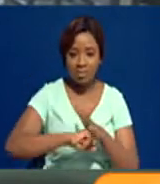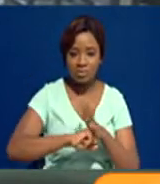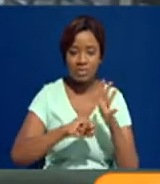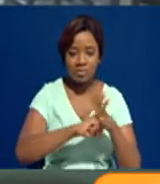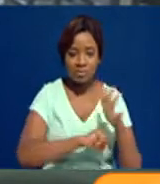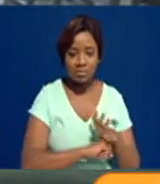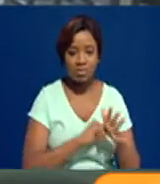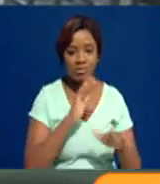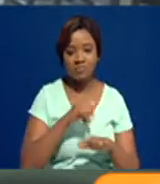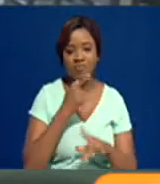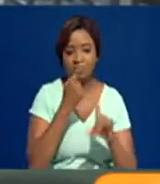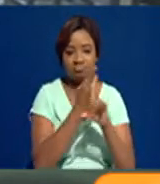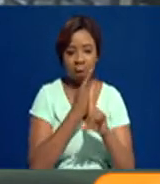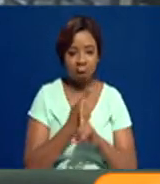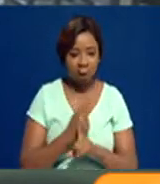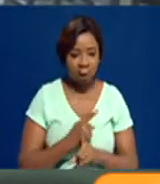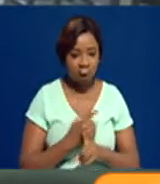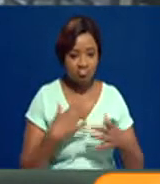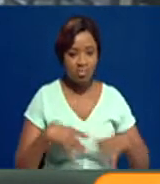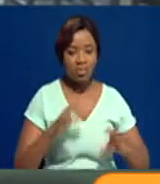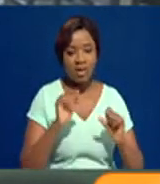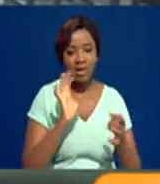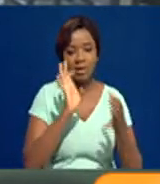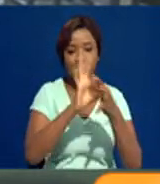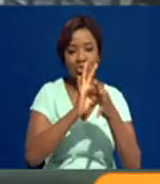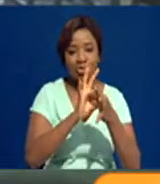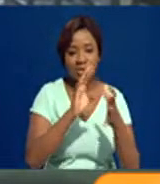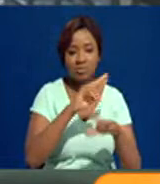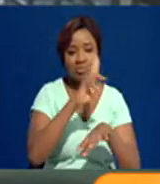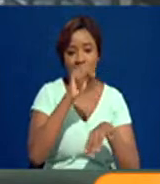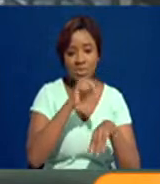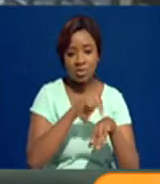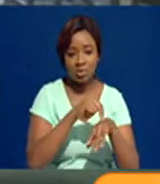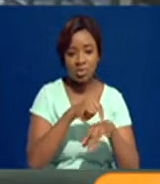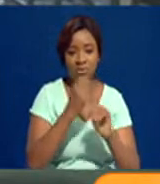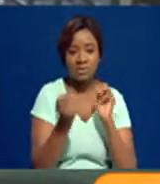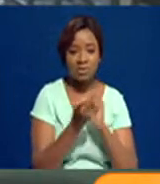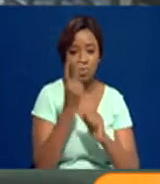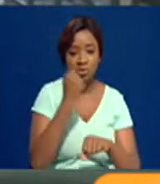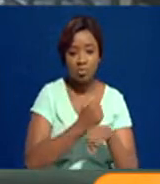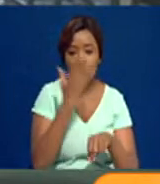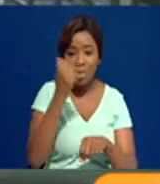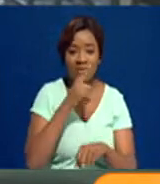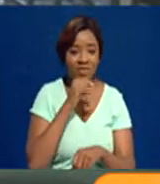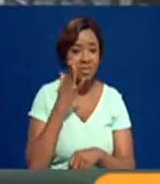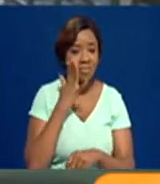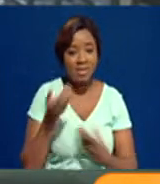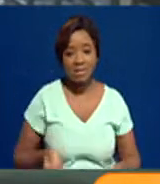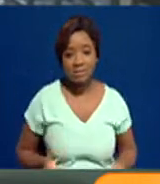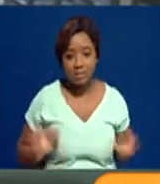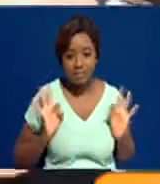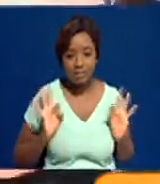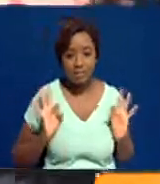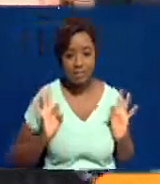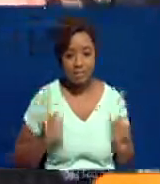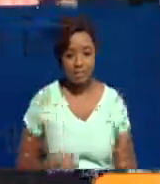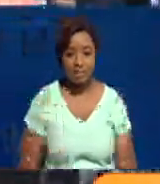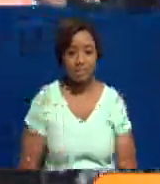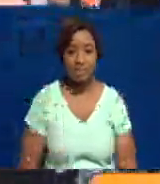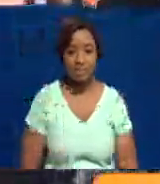their preferred national secondary schools as their parents cannot afford to raise the school fees.